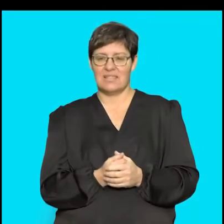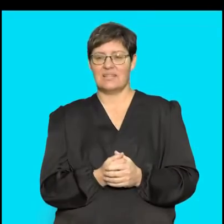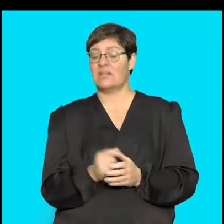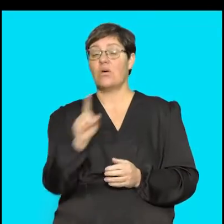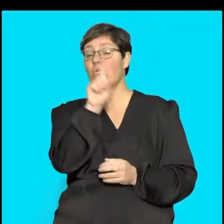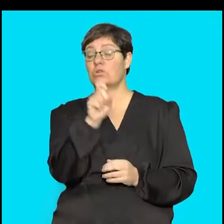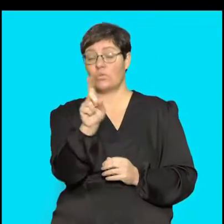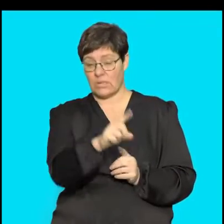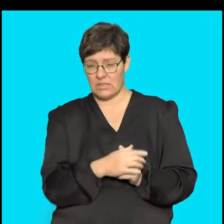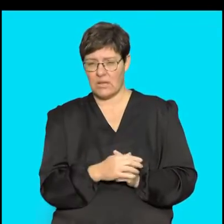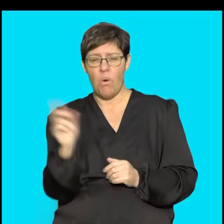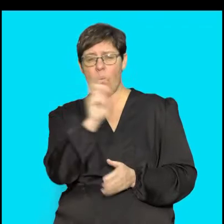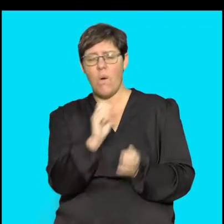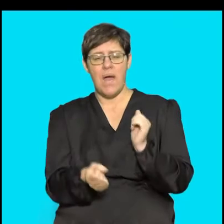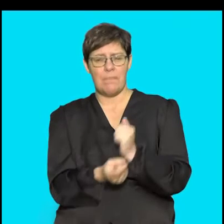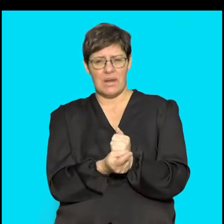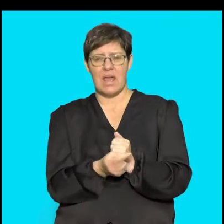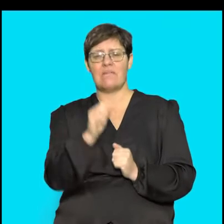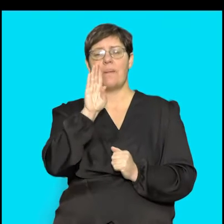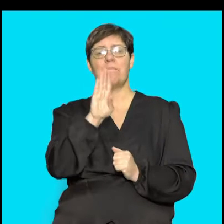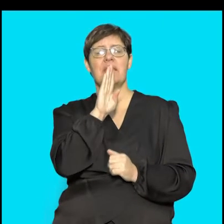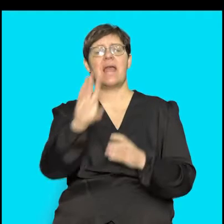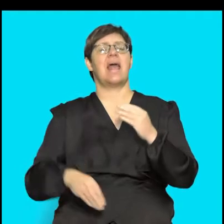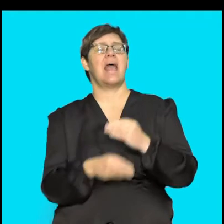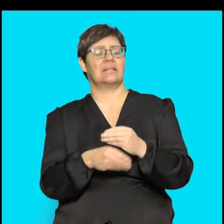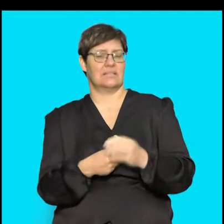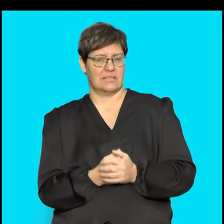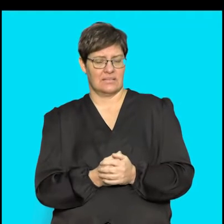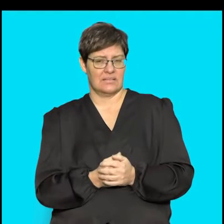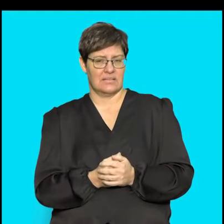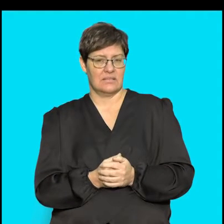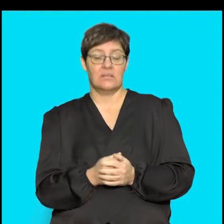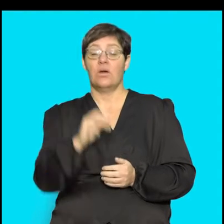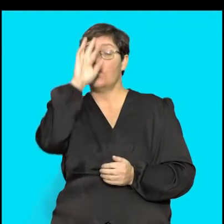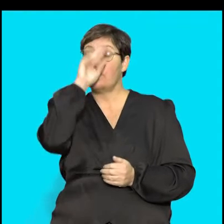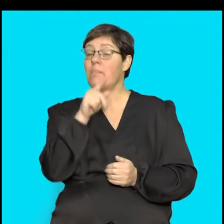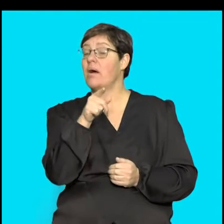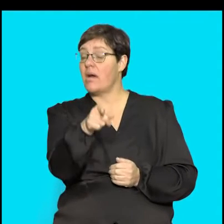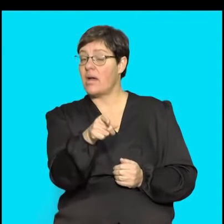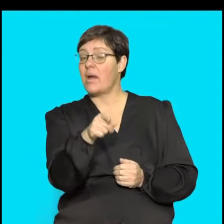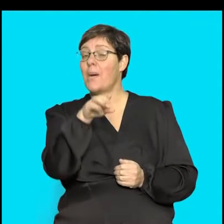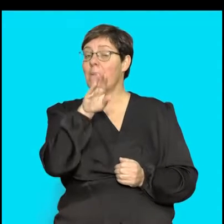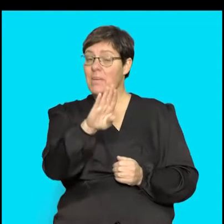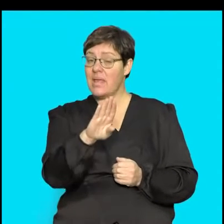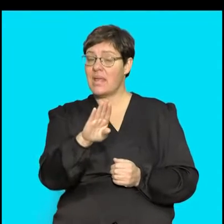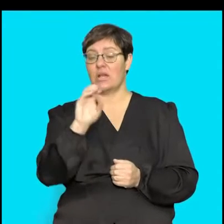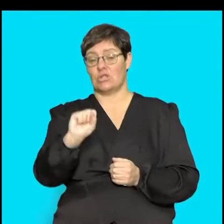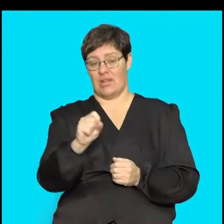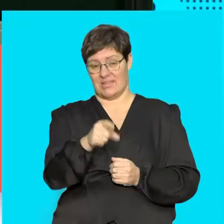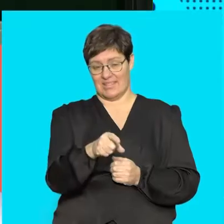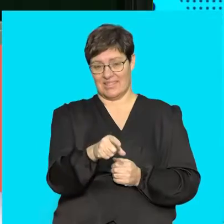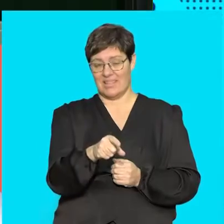So the question is, what will happen if B is added? Now what we need to remember is B is a